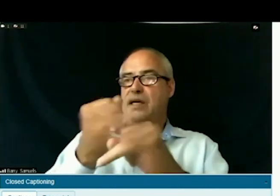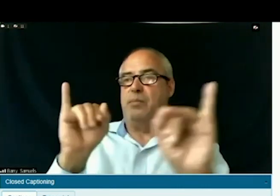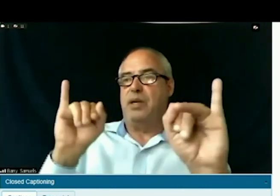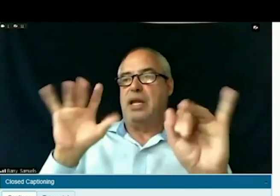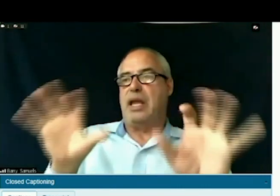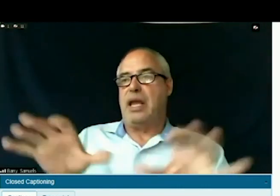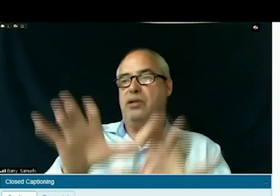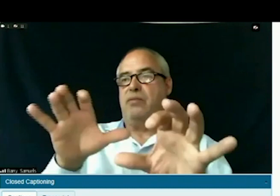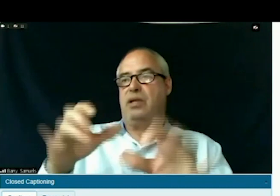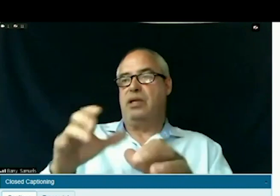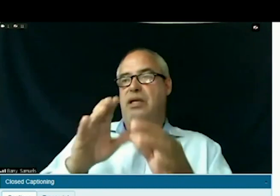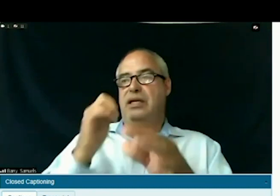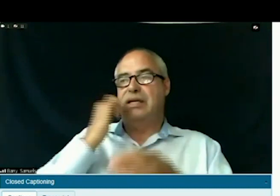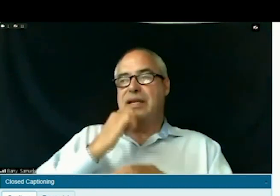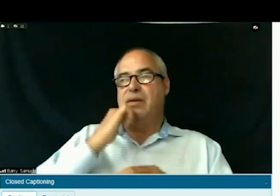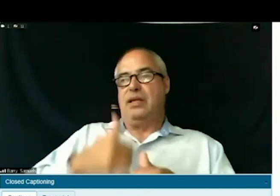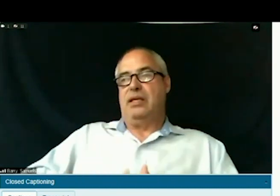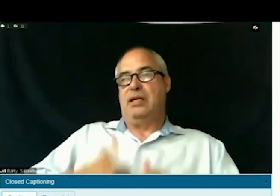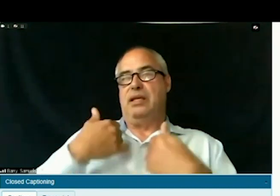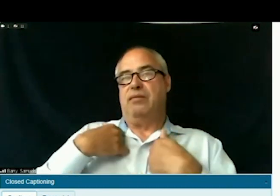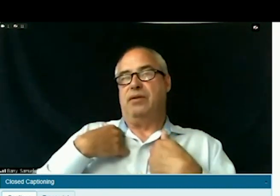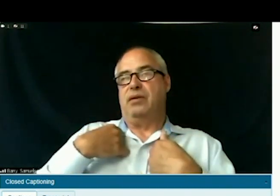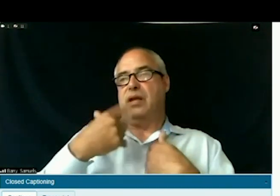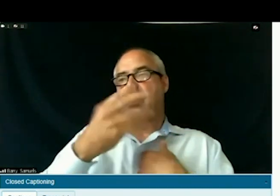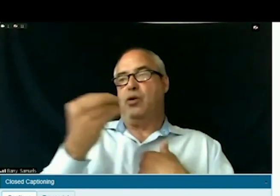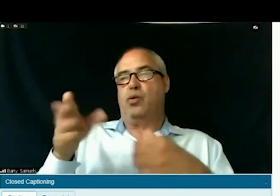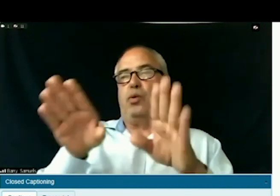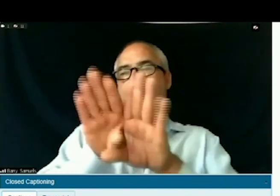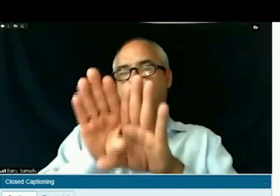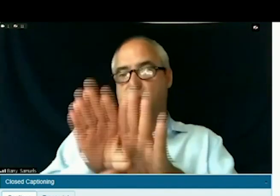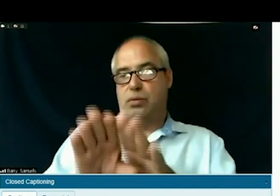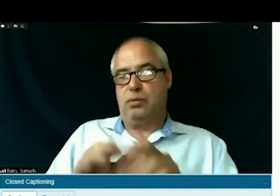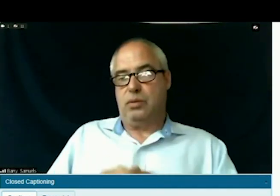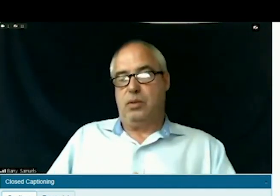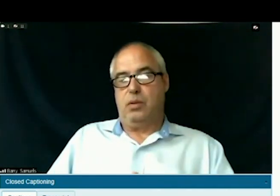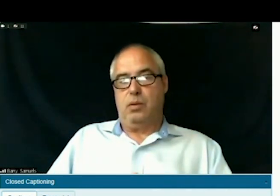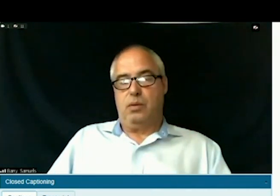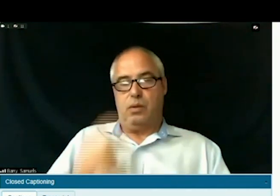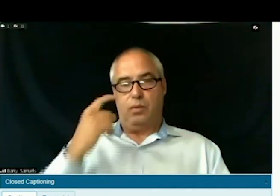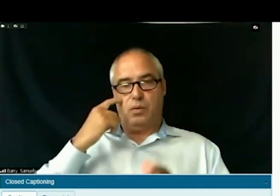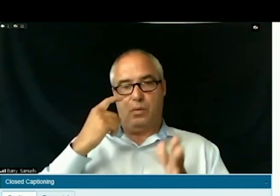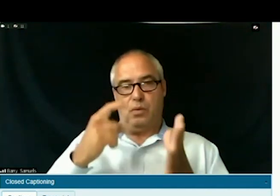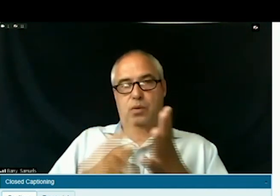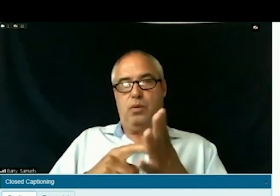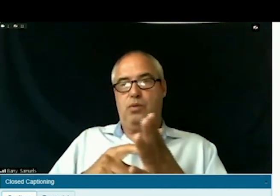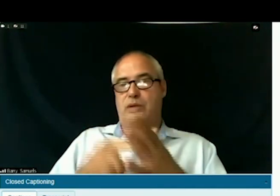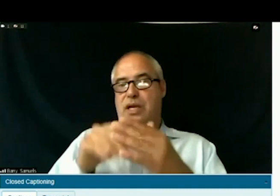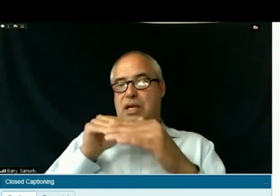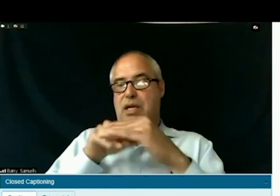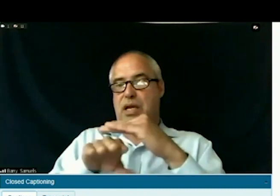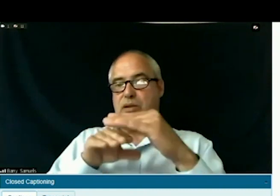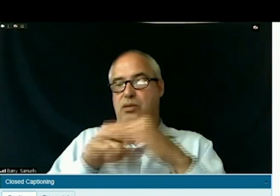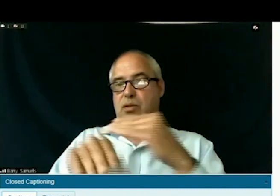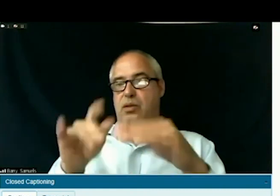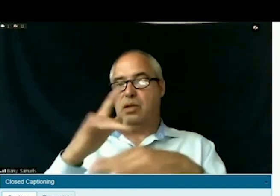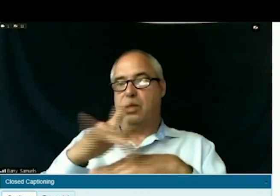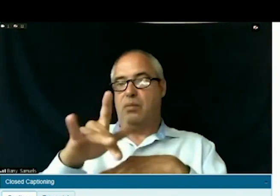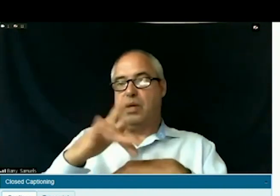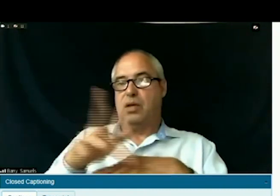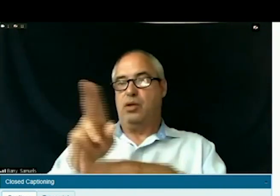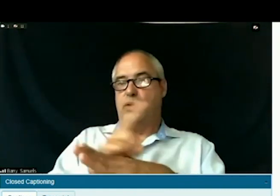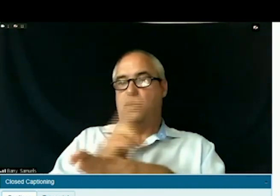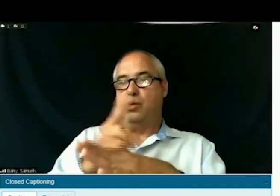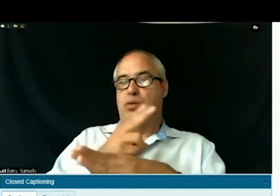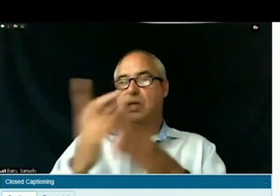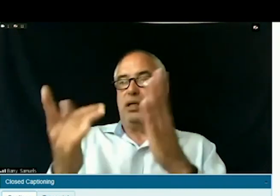and the facility-based services and closures. We also knew in terms of access to the capacity to use technology, which